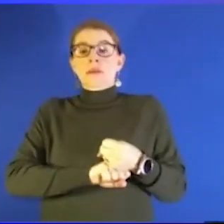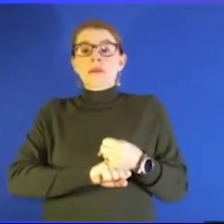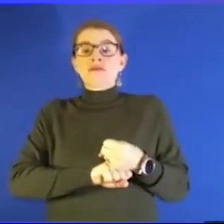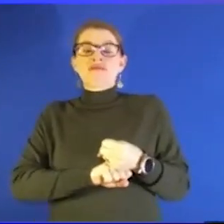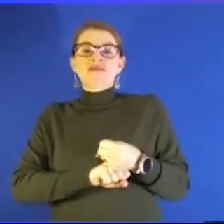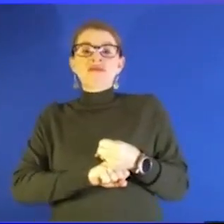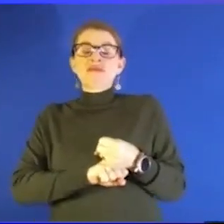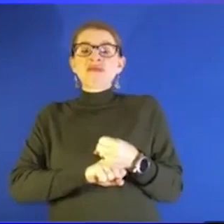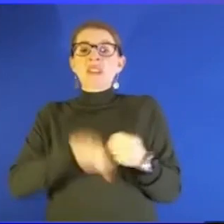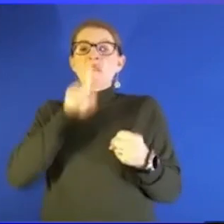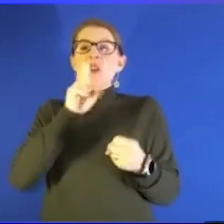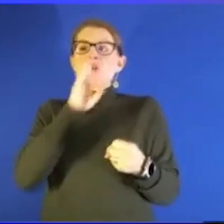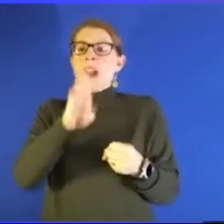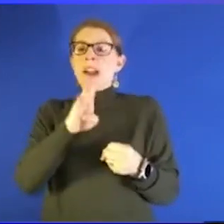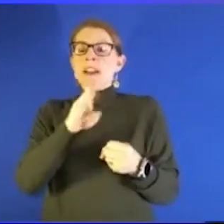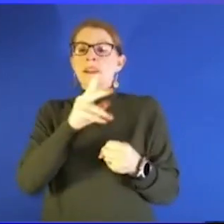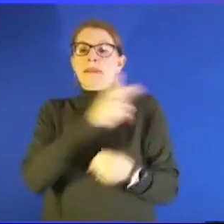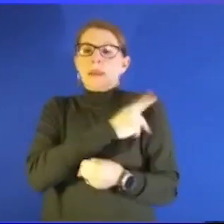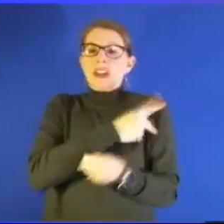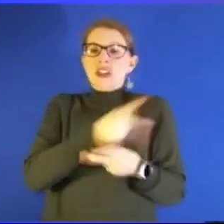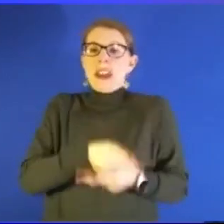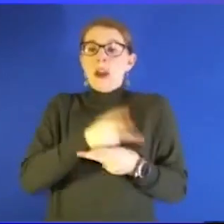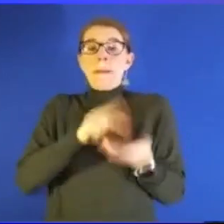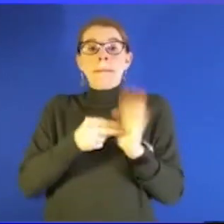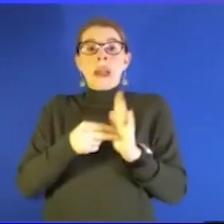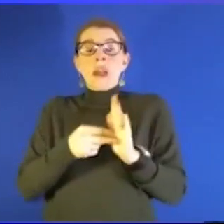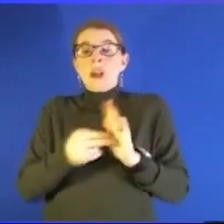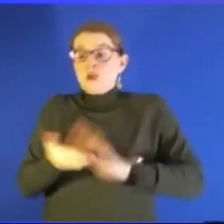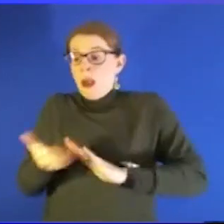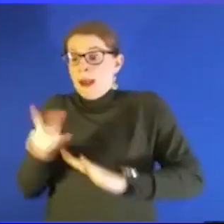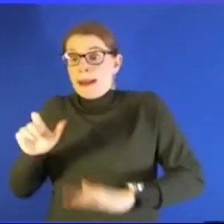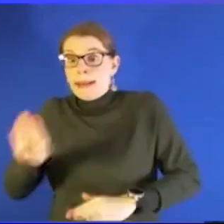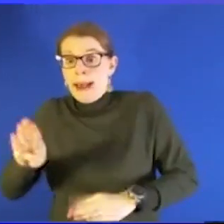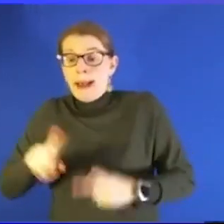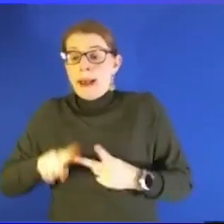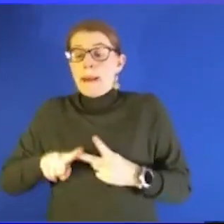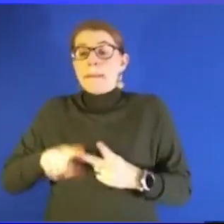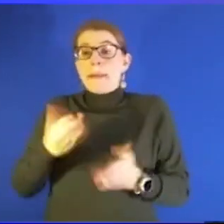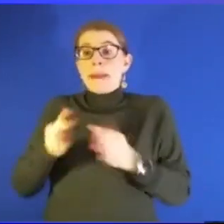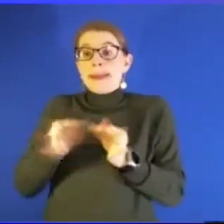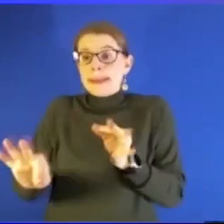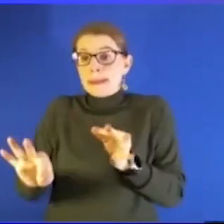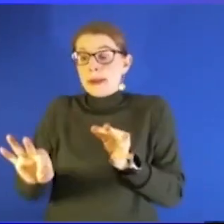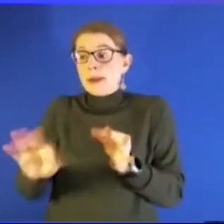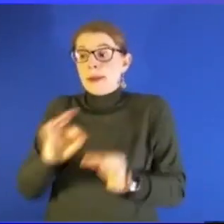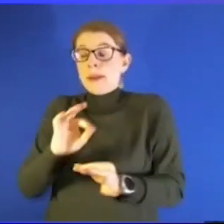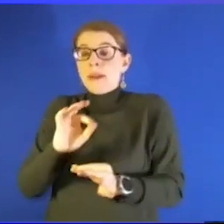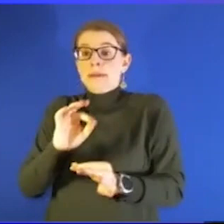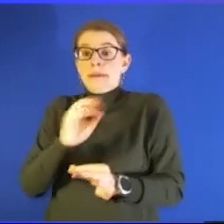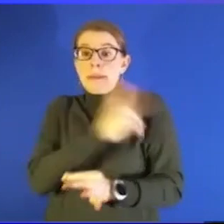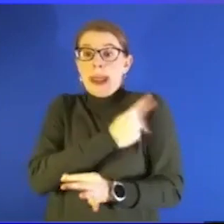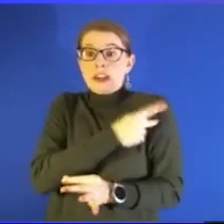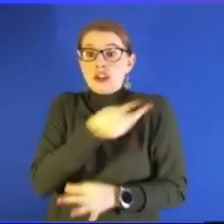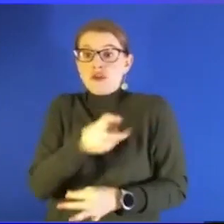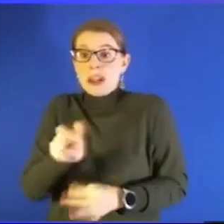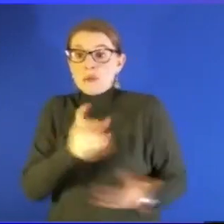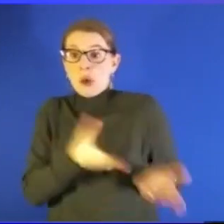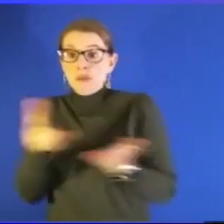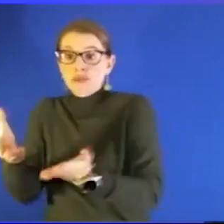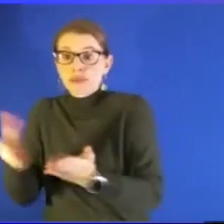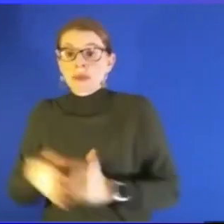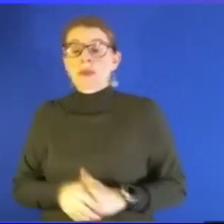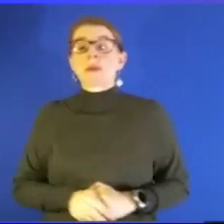patient care. So that may be running a lab, it may be a simple patient transport, those types of things that we can use